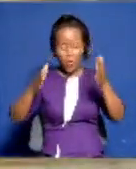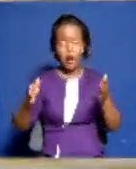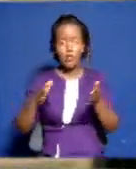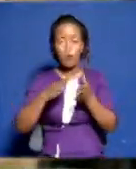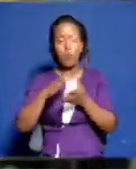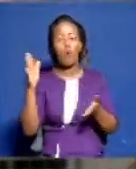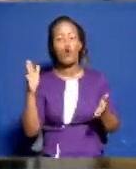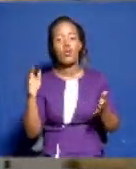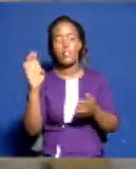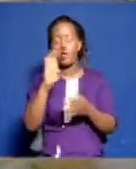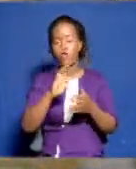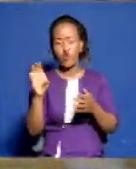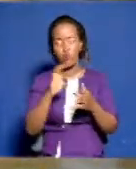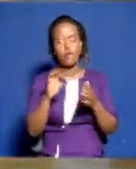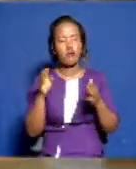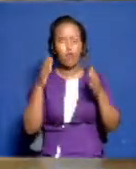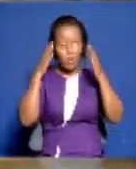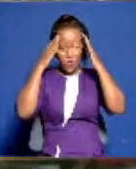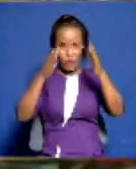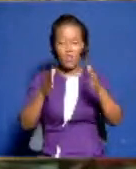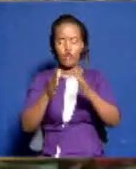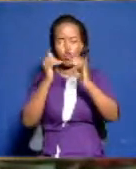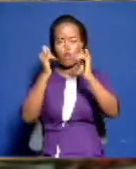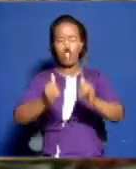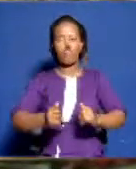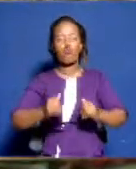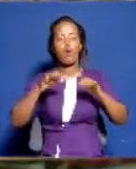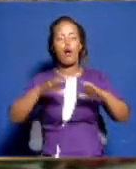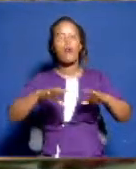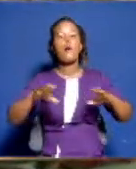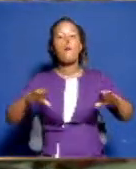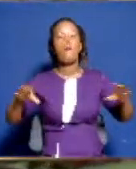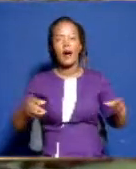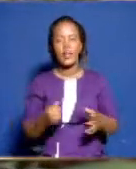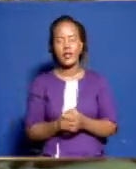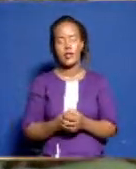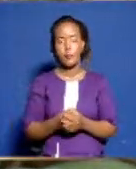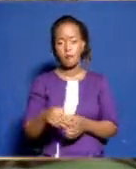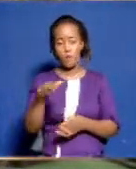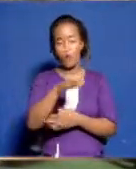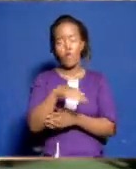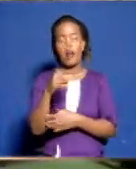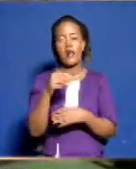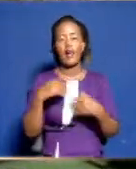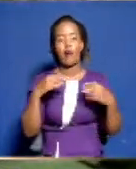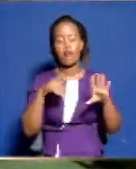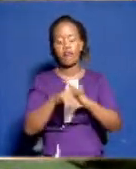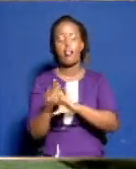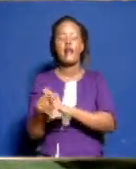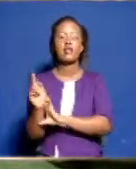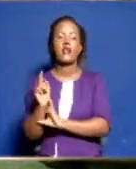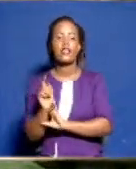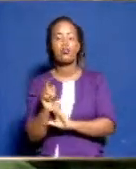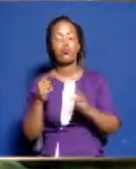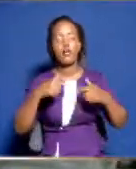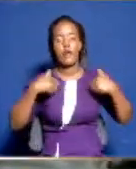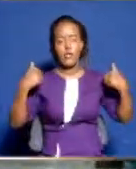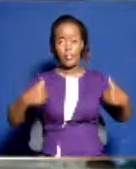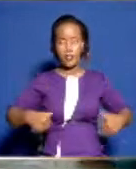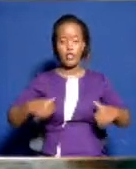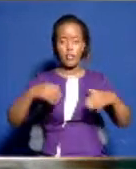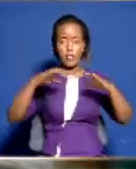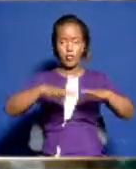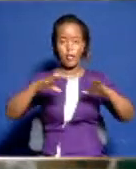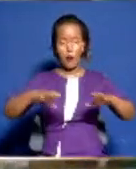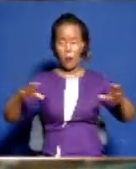are diversifying to other new markets. Flower farms such as Redlands Roses have entered the lucrative Chinese market,